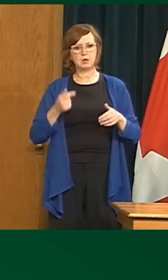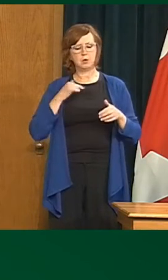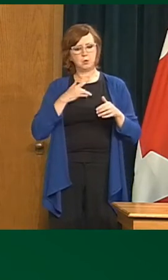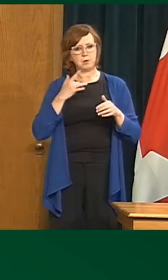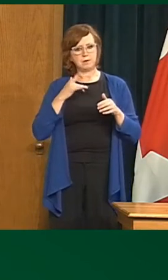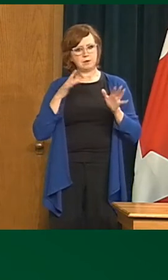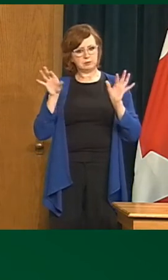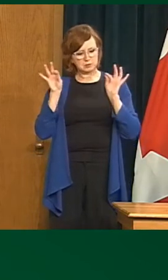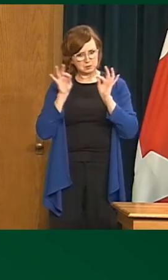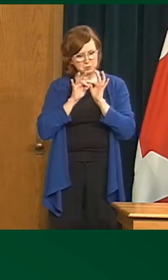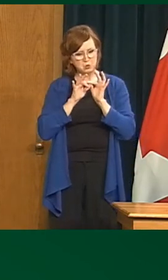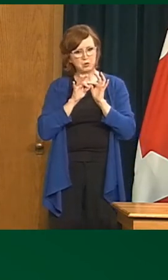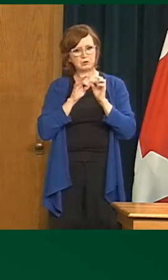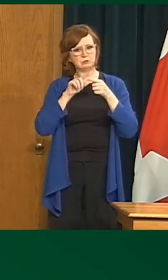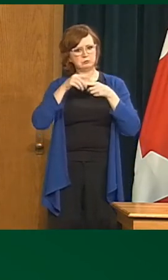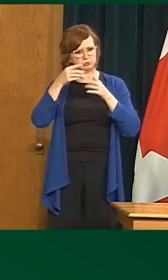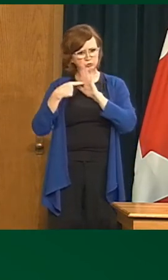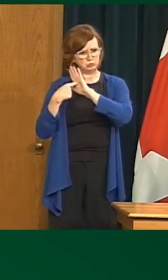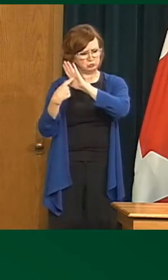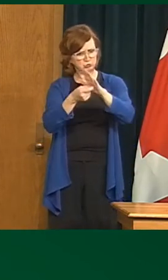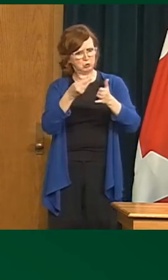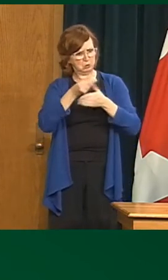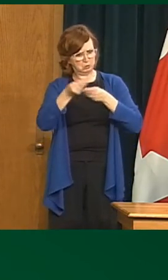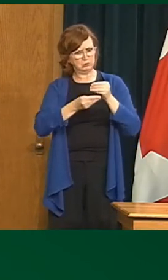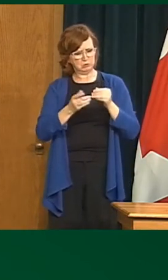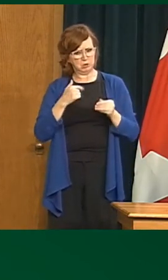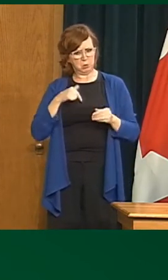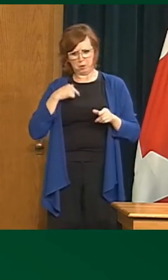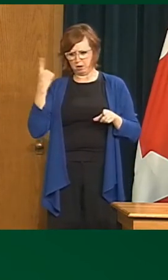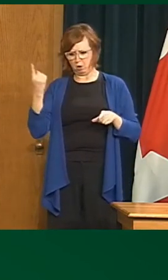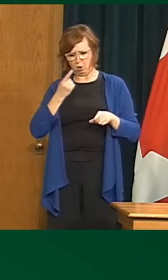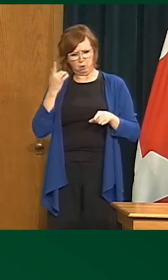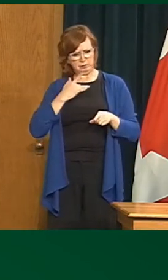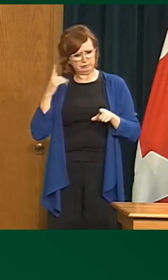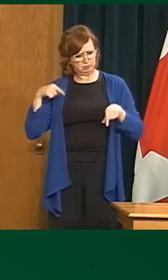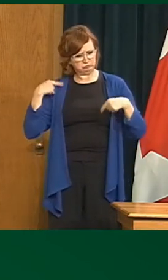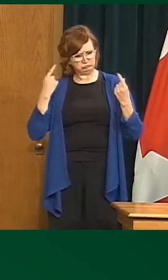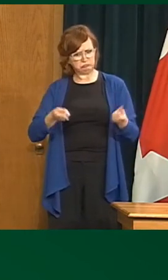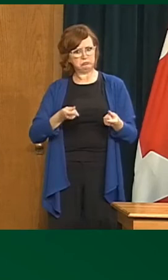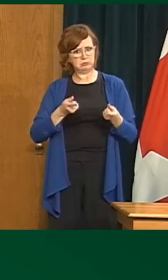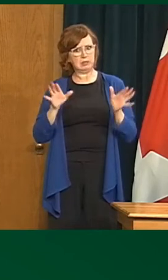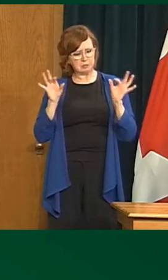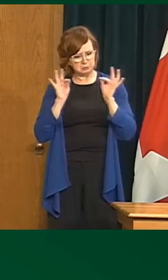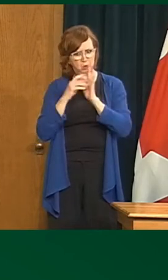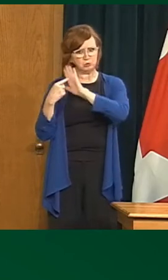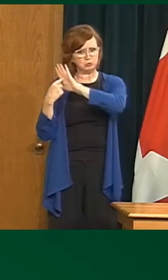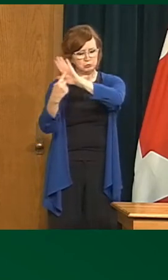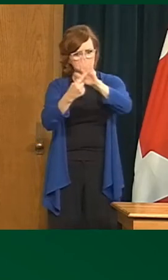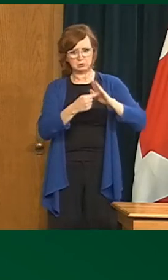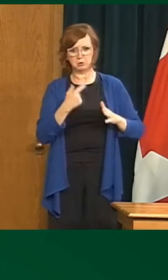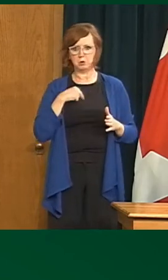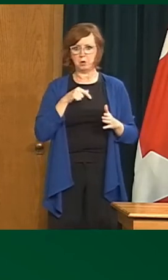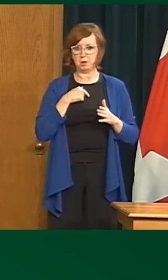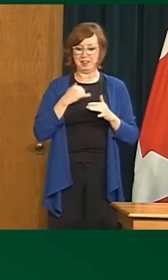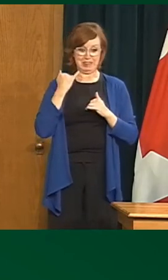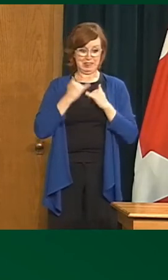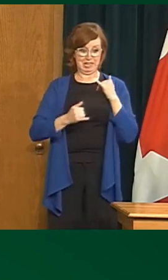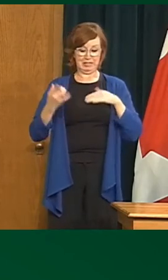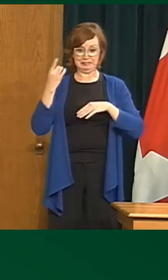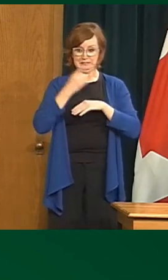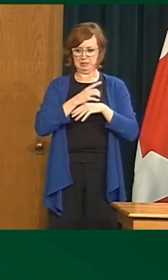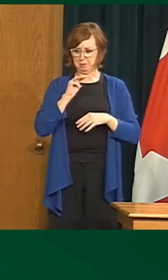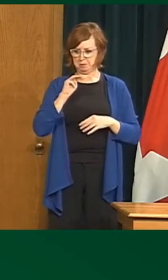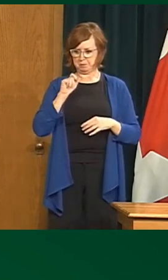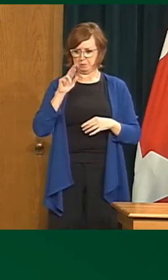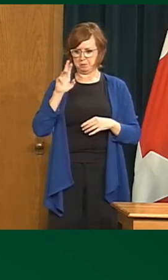of the people. That's why it was important for us to have the spending estimates released very early on the last day that the legislature was sitting. I